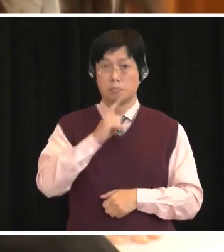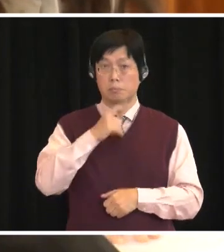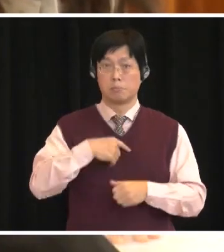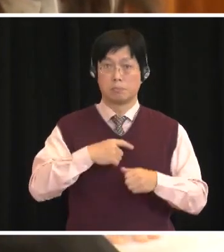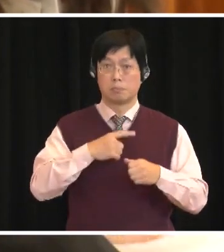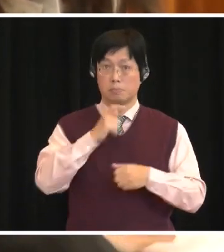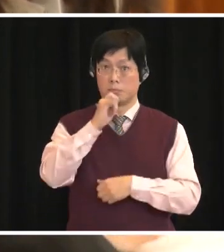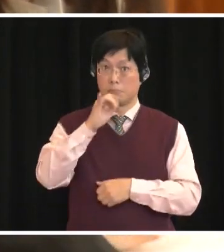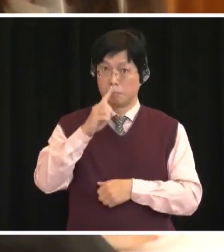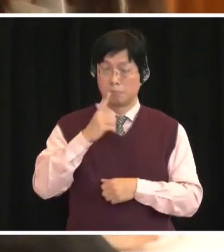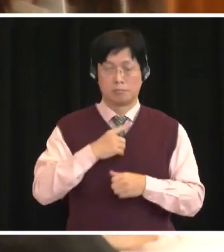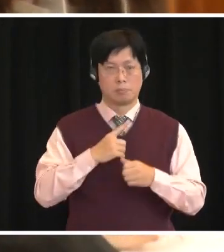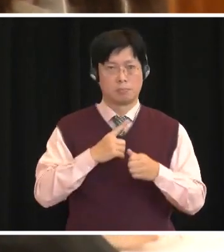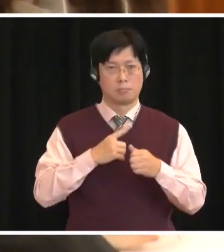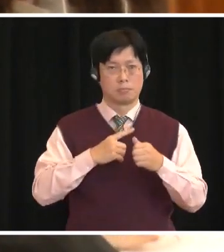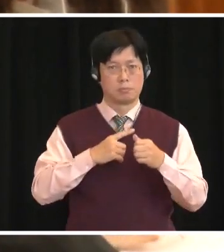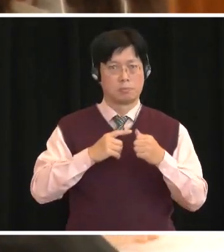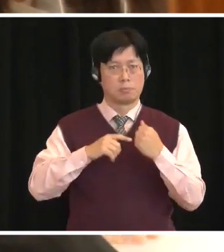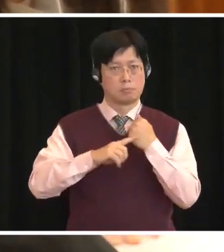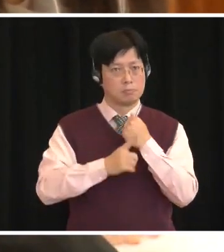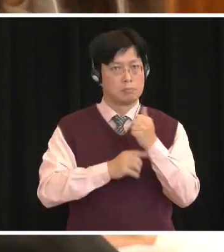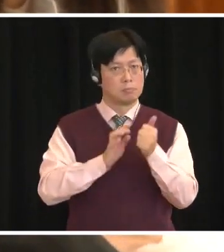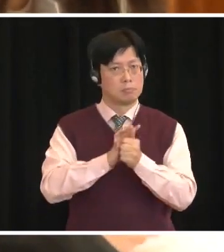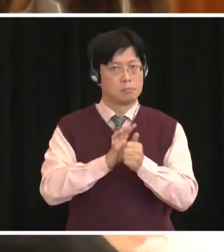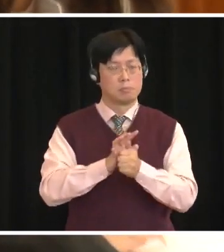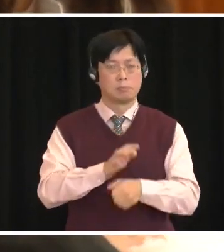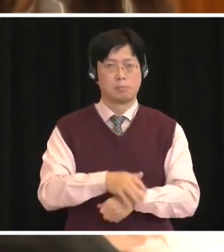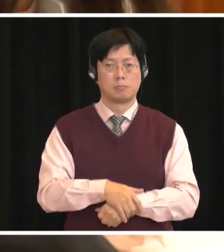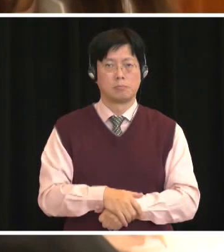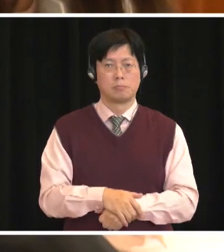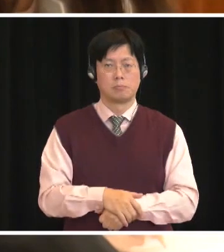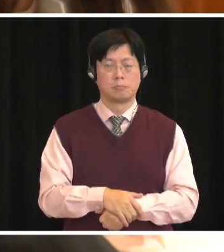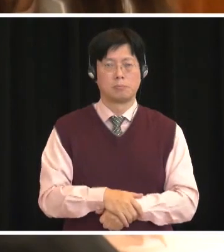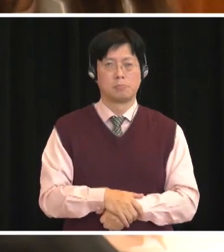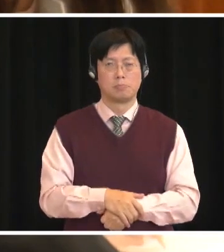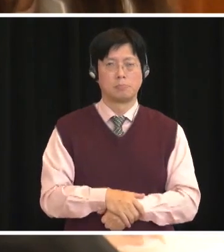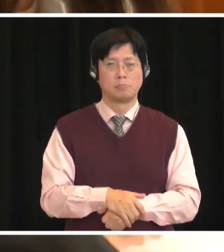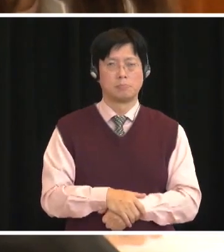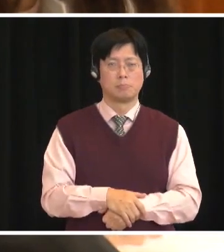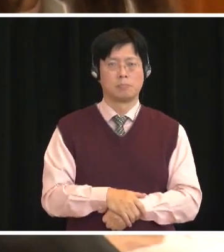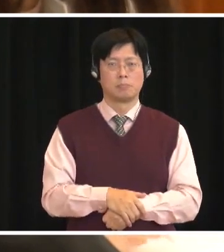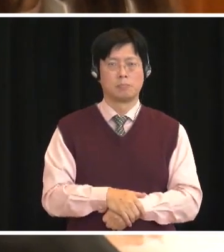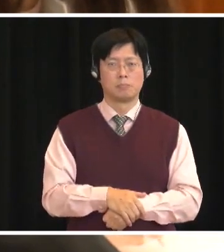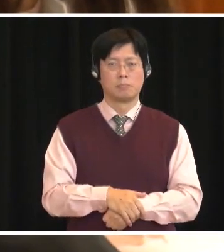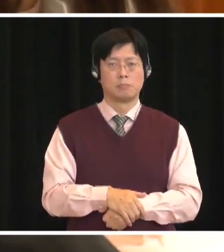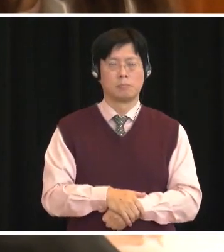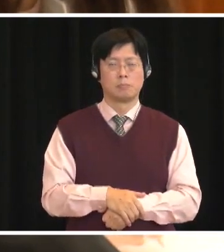pecuniary aid. It means it's a government